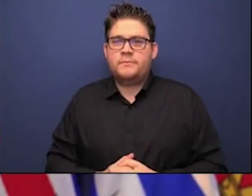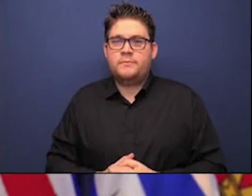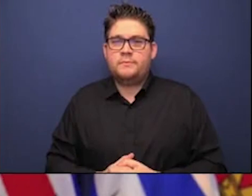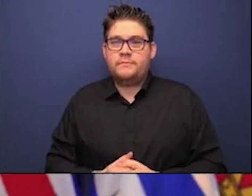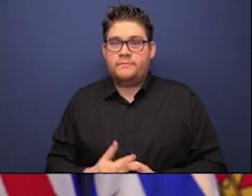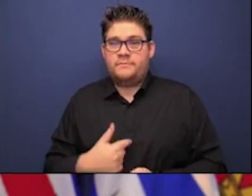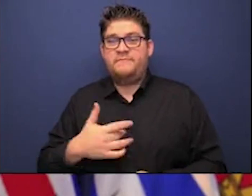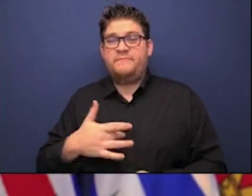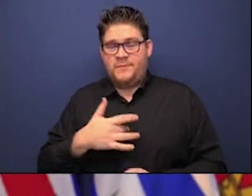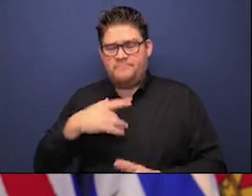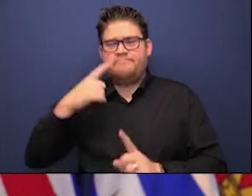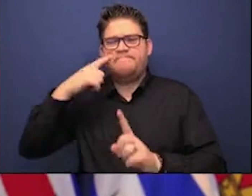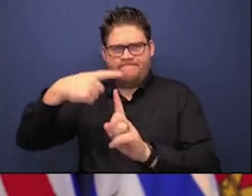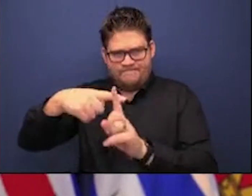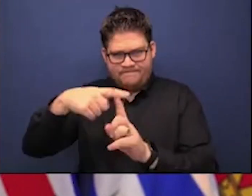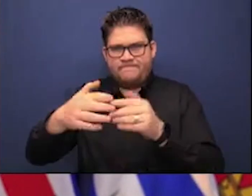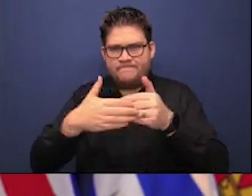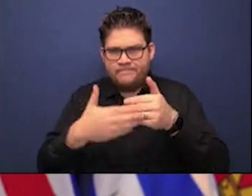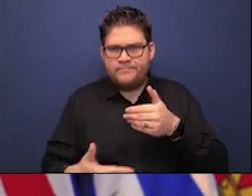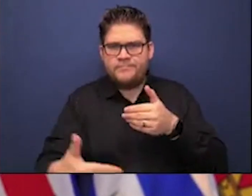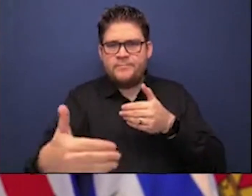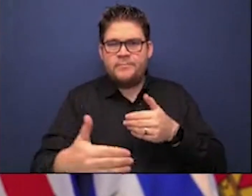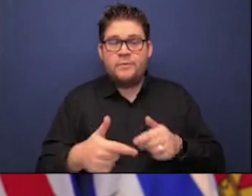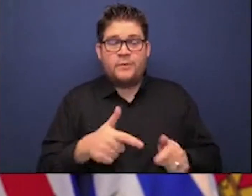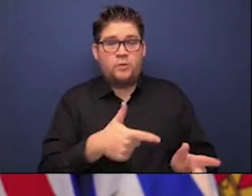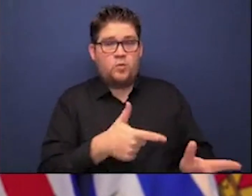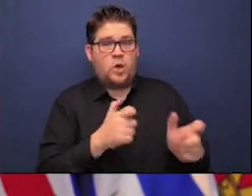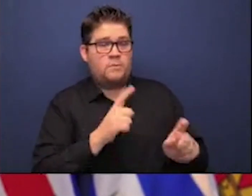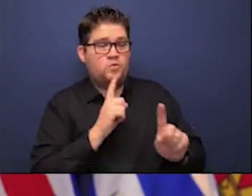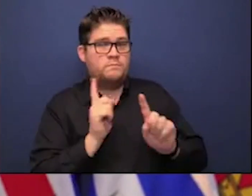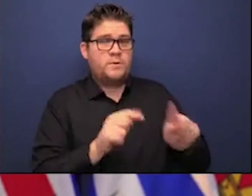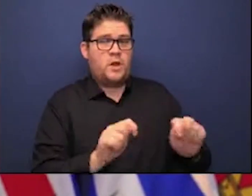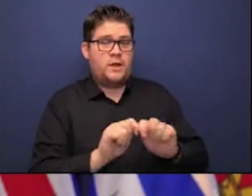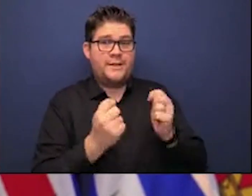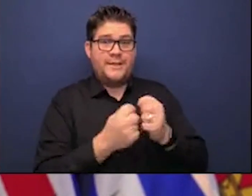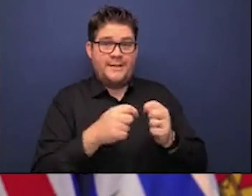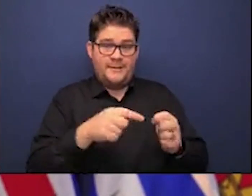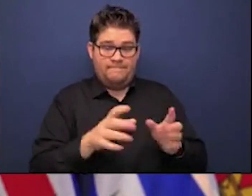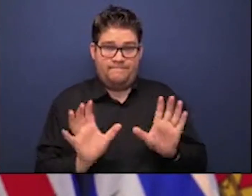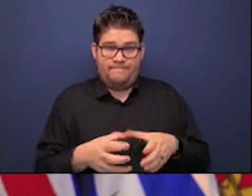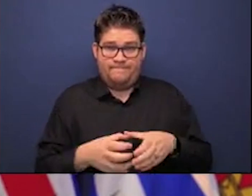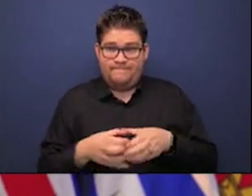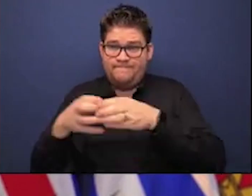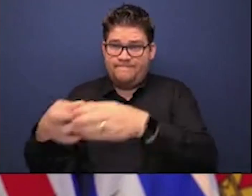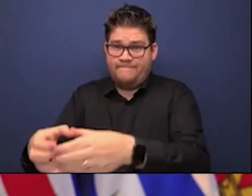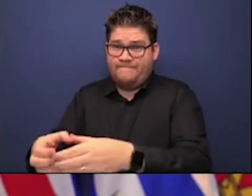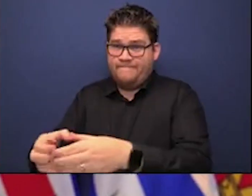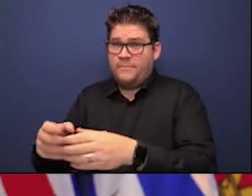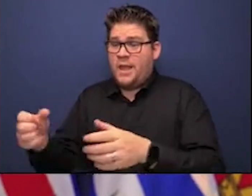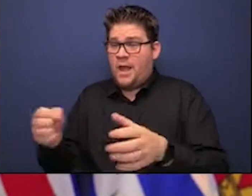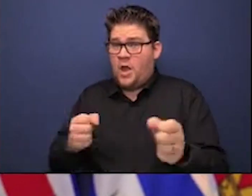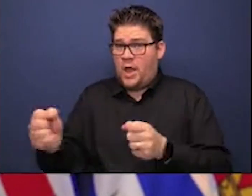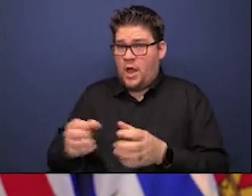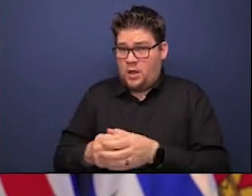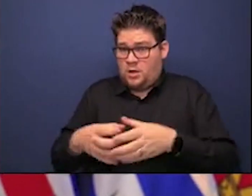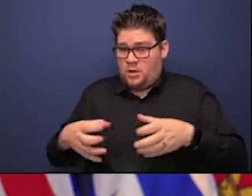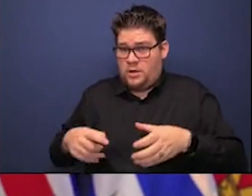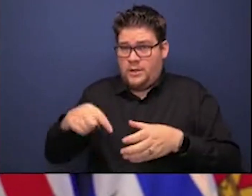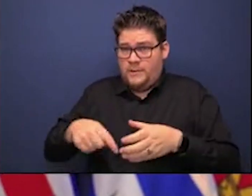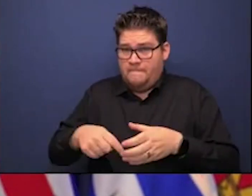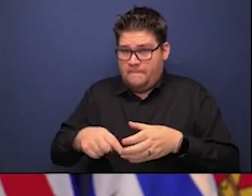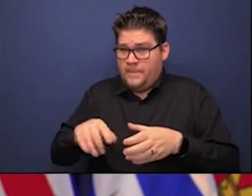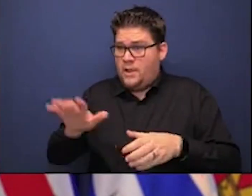hopeful that the rapid response teams, once we have them, when we have them staffed up and in the